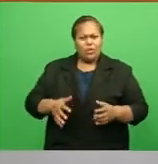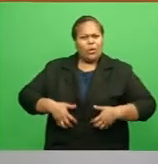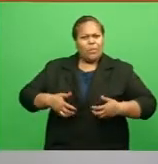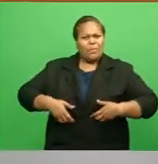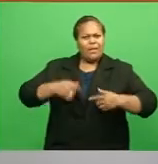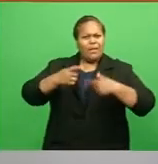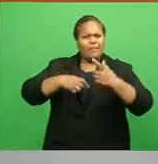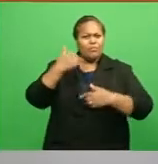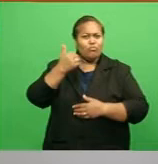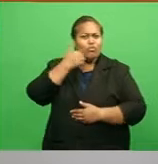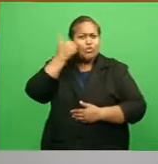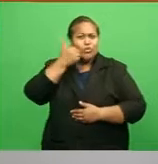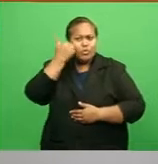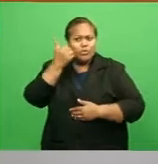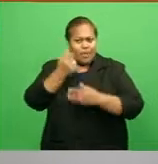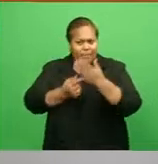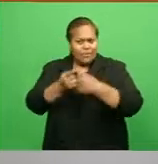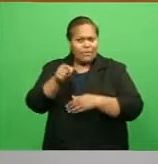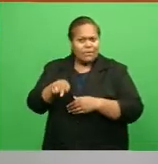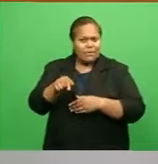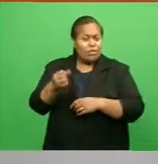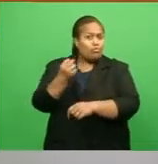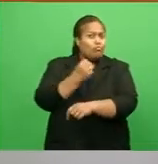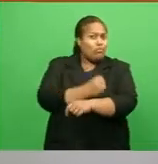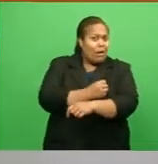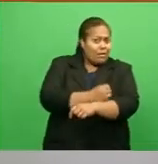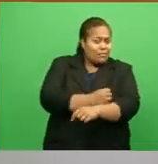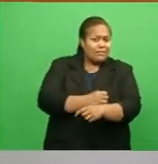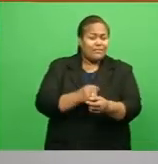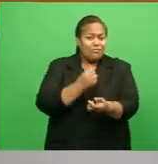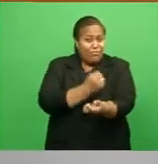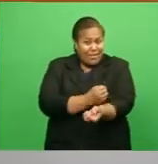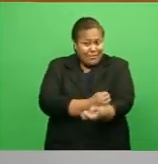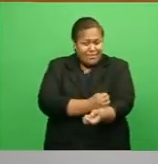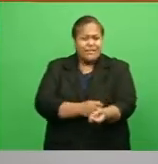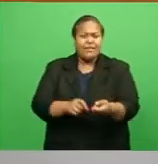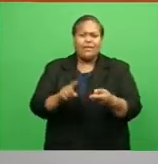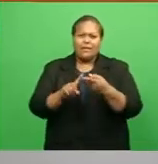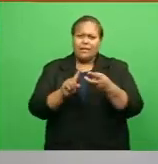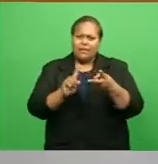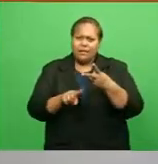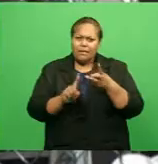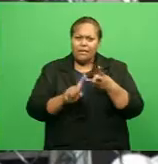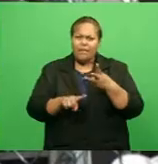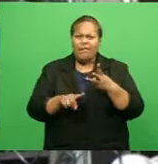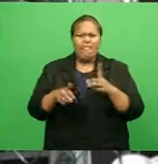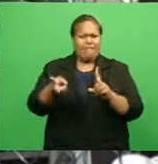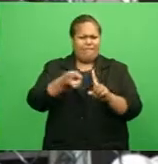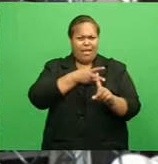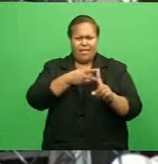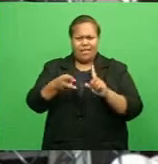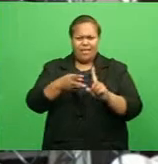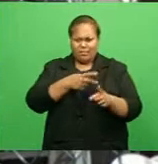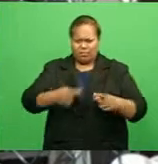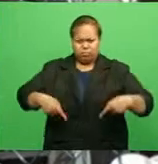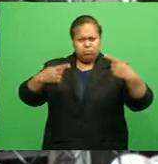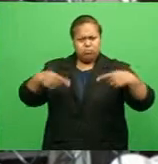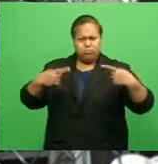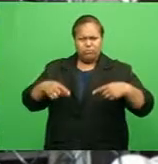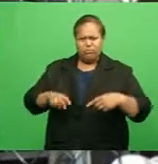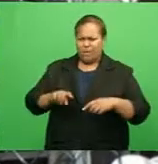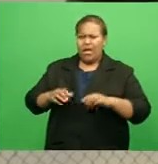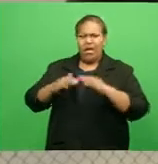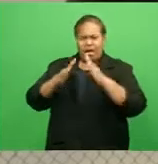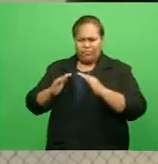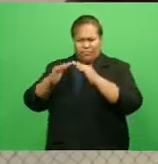PRB flats, drugs in PRB flats, and unnecessary fights among the tenants in